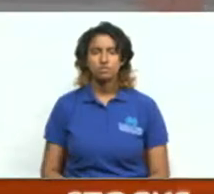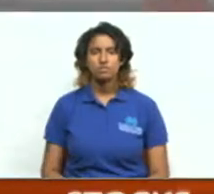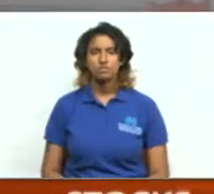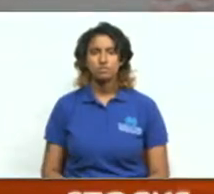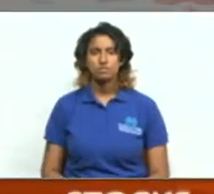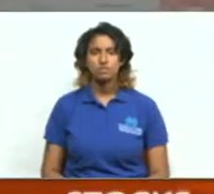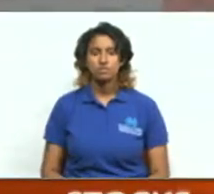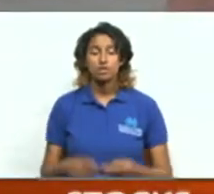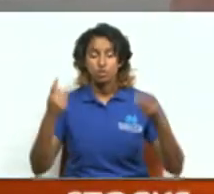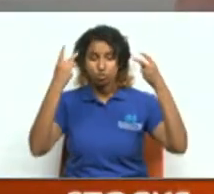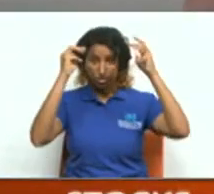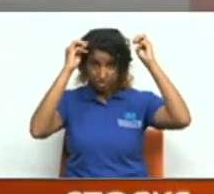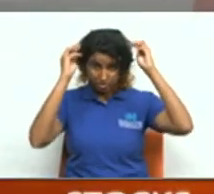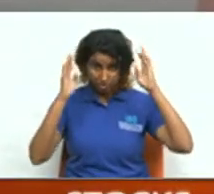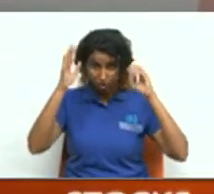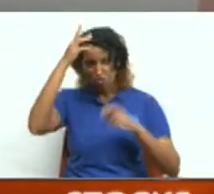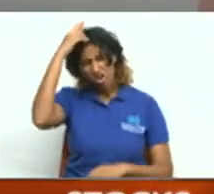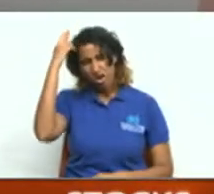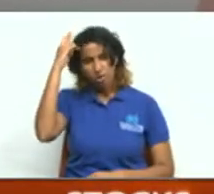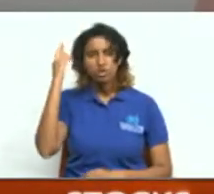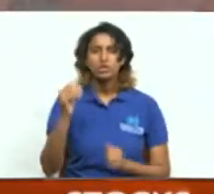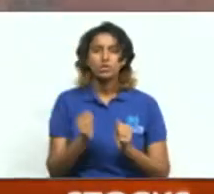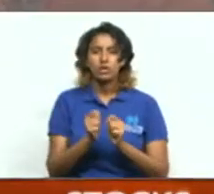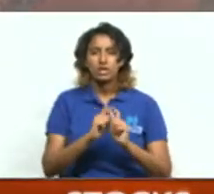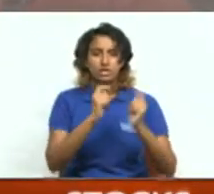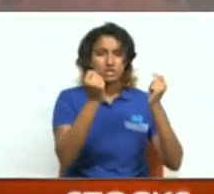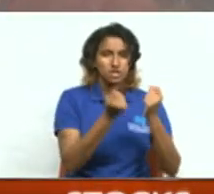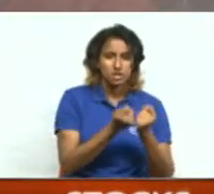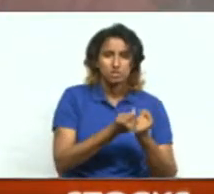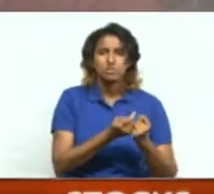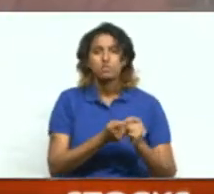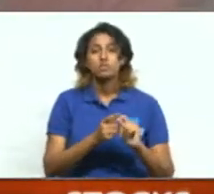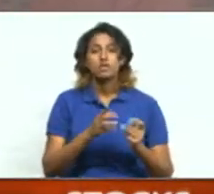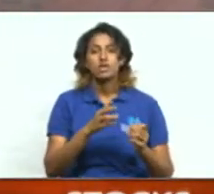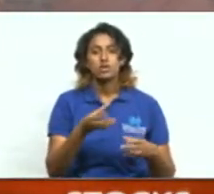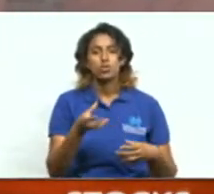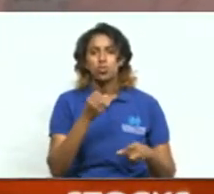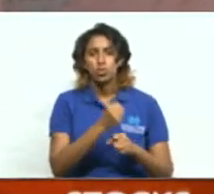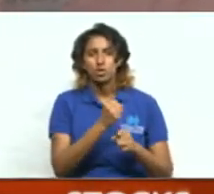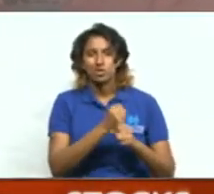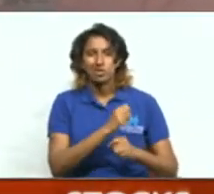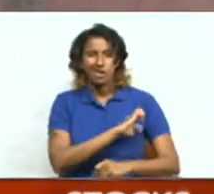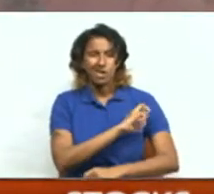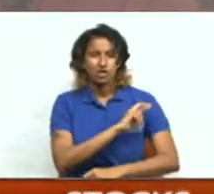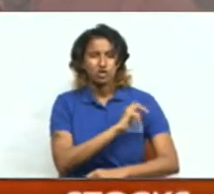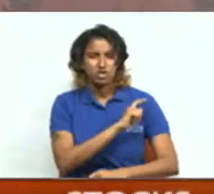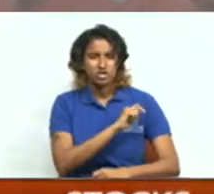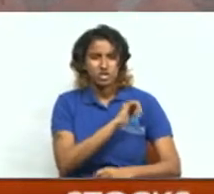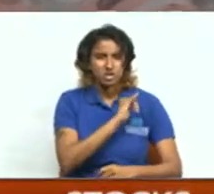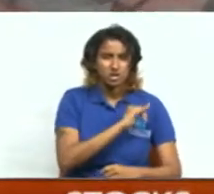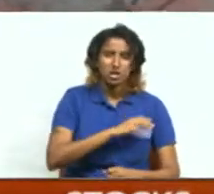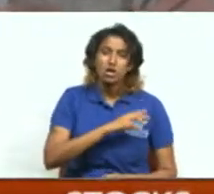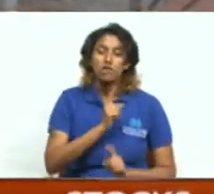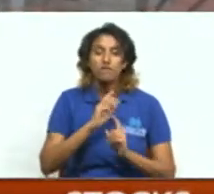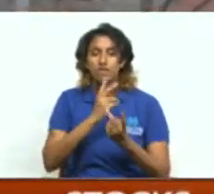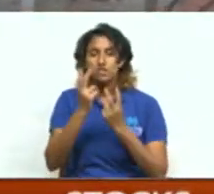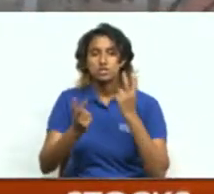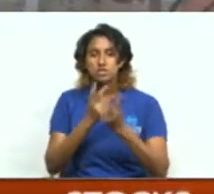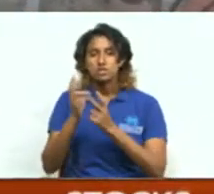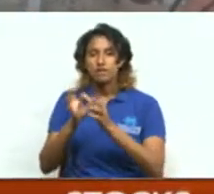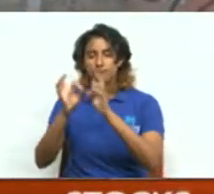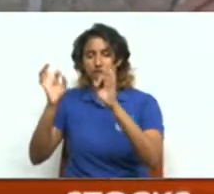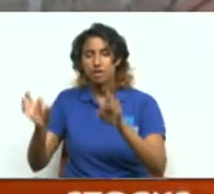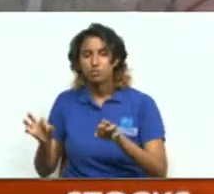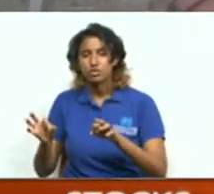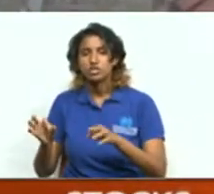Prime Minister Dr. Keith Rowley, along with officials in the energy sector, visited Trinidad Offshore Fabricators Unlimited's